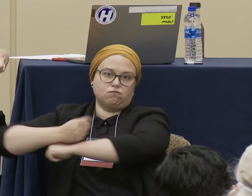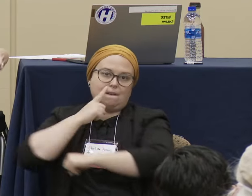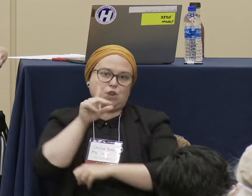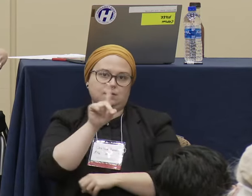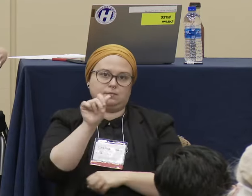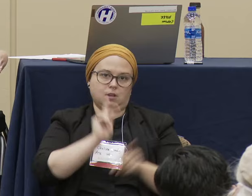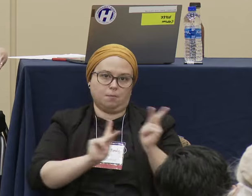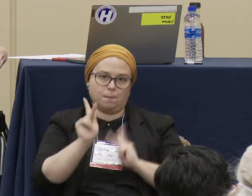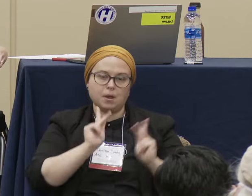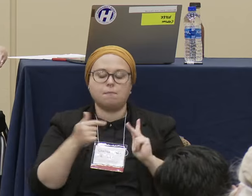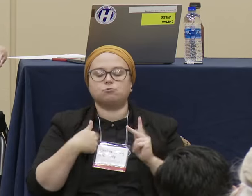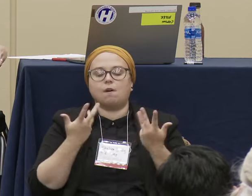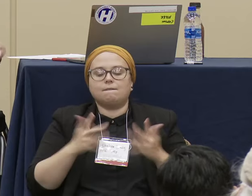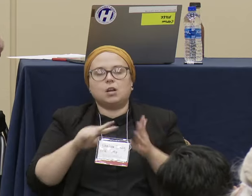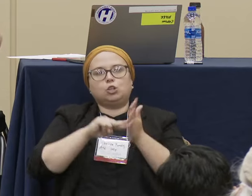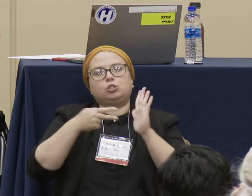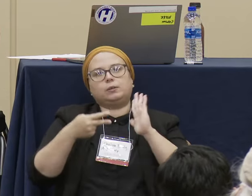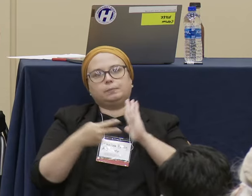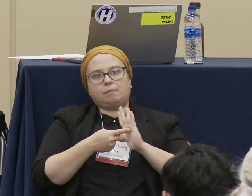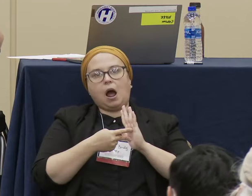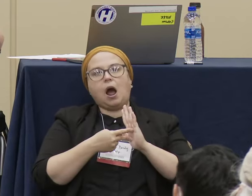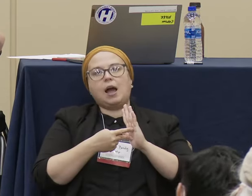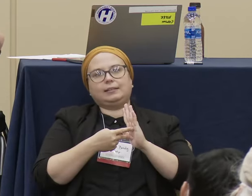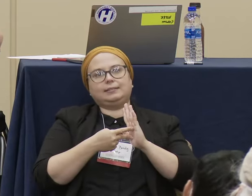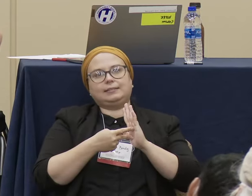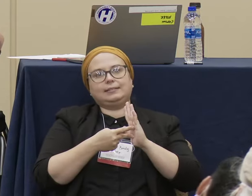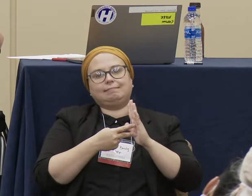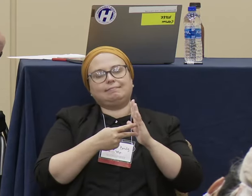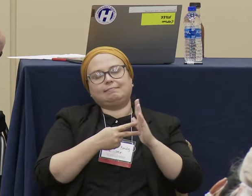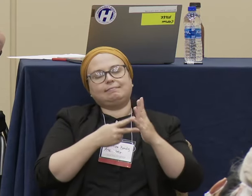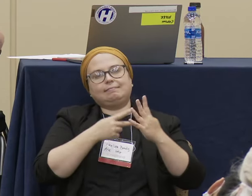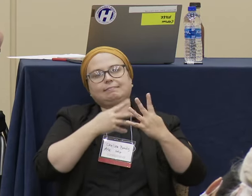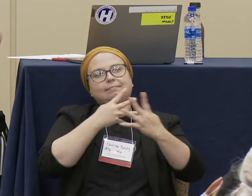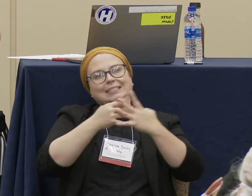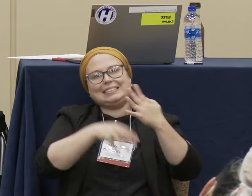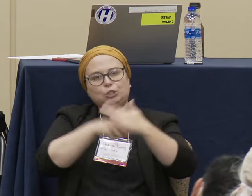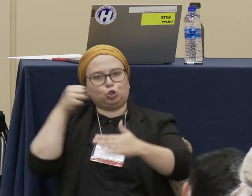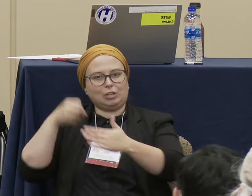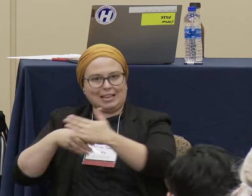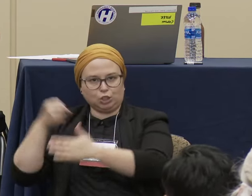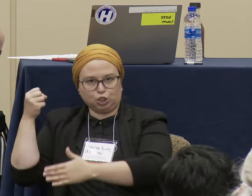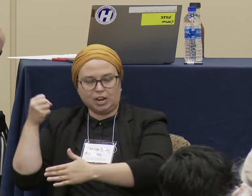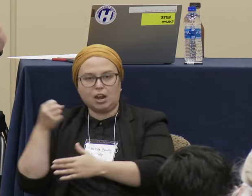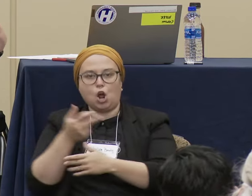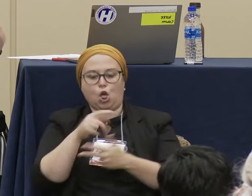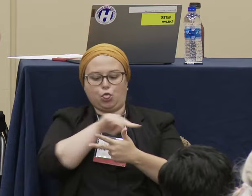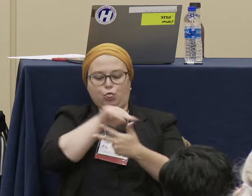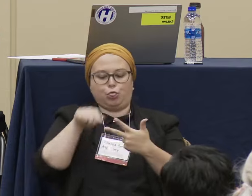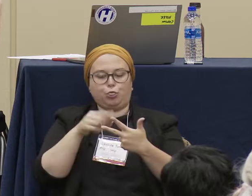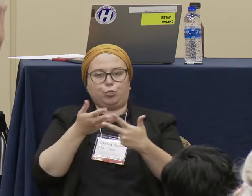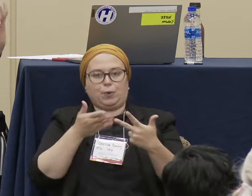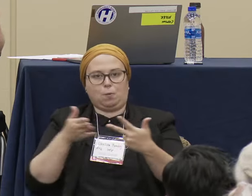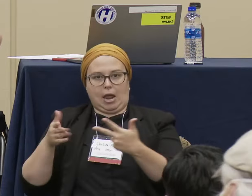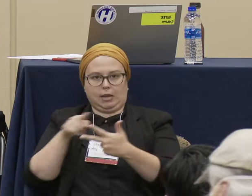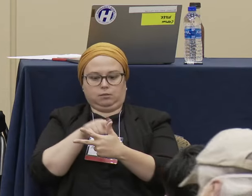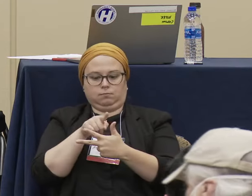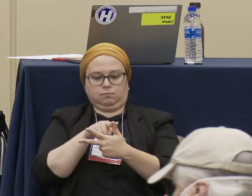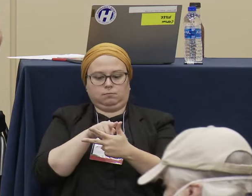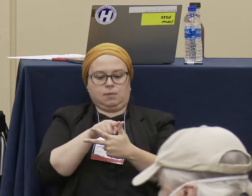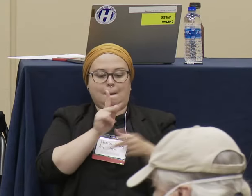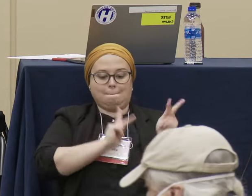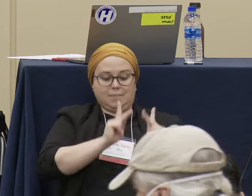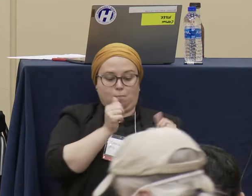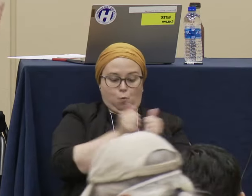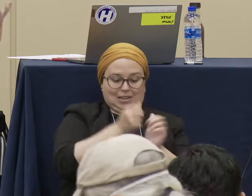define deinstitutionalization in three ways. One is the transition of people with psychiatric